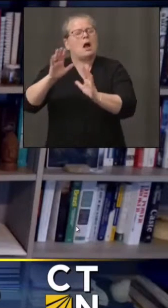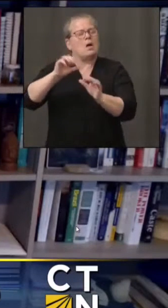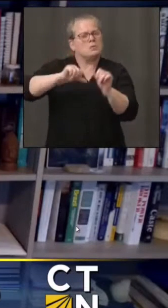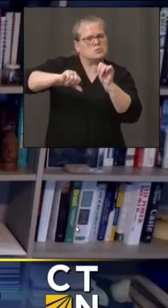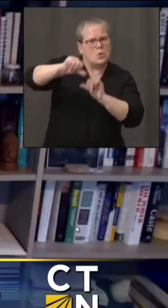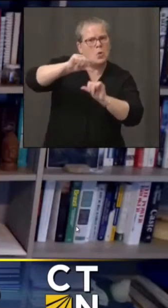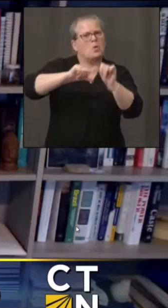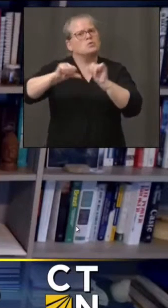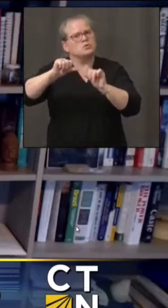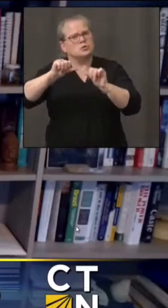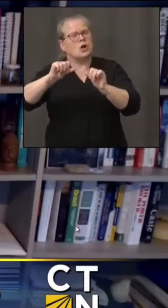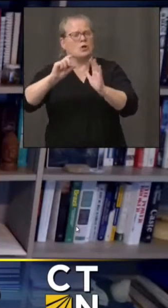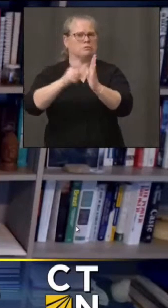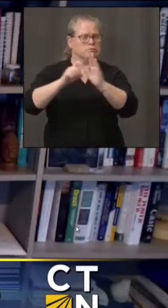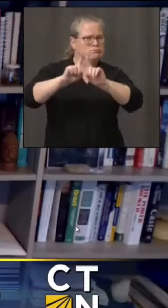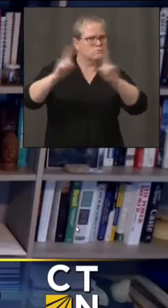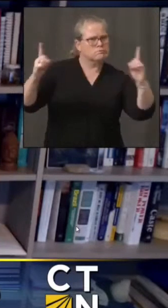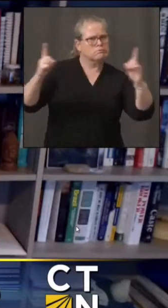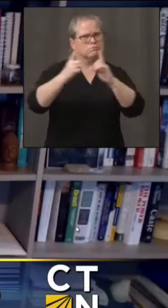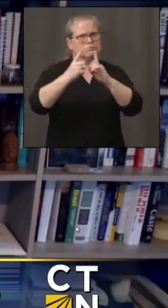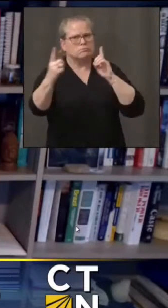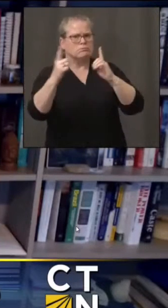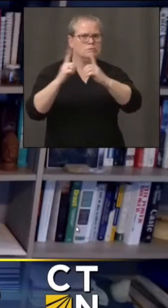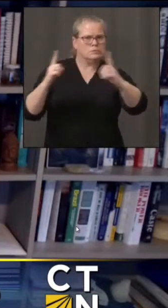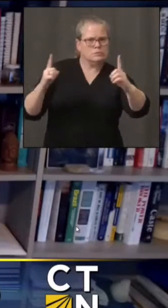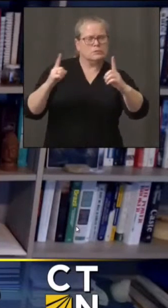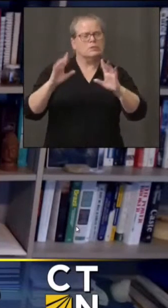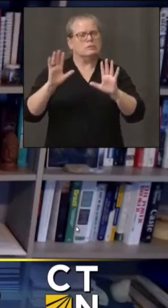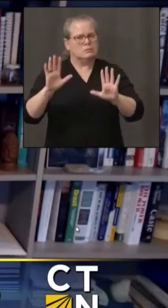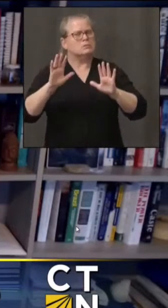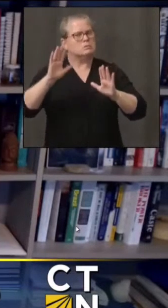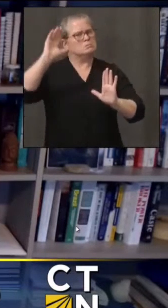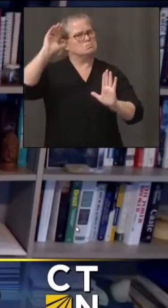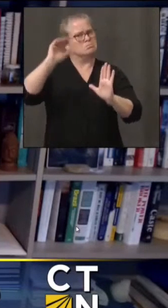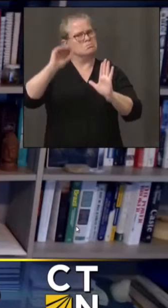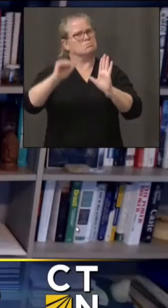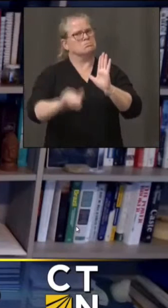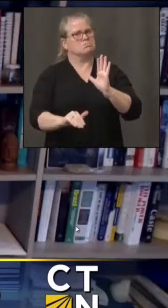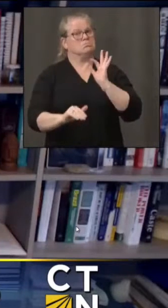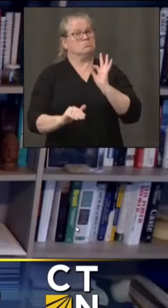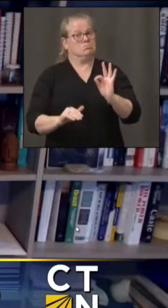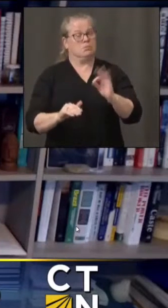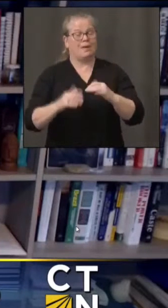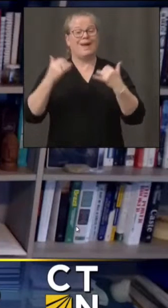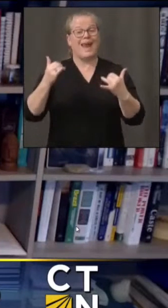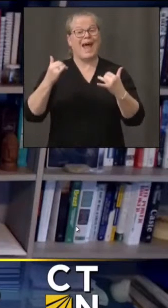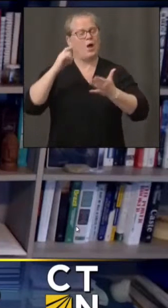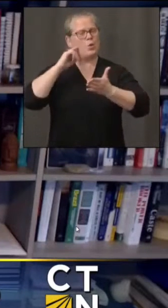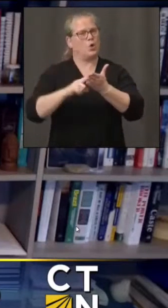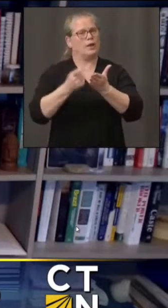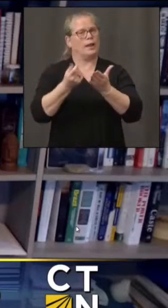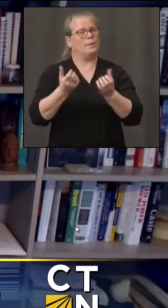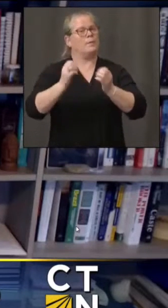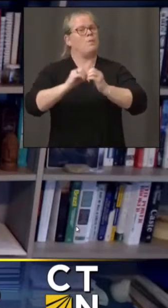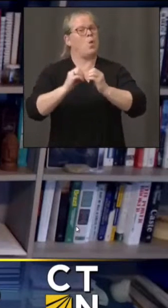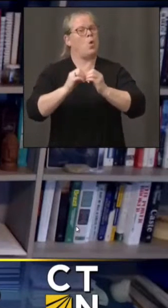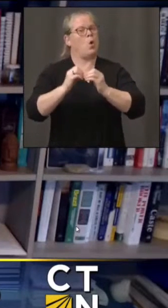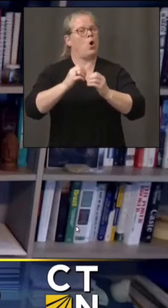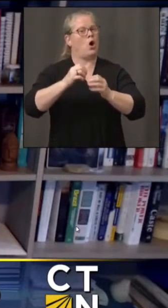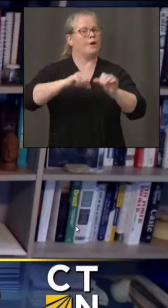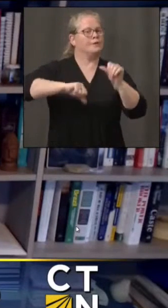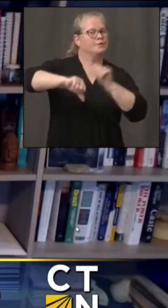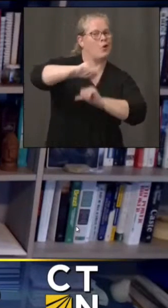contact. And, when we have increases in social contact, we're going to have more person-to-person events,